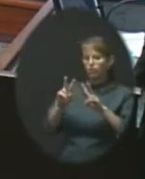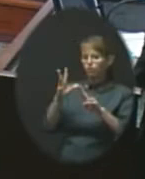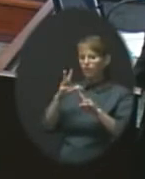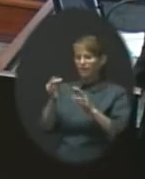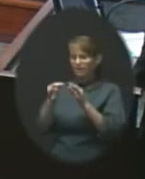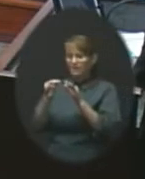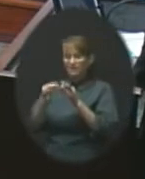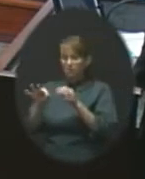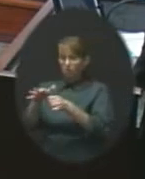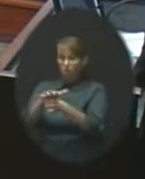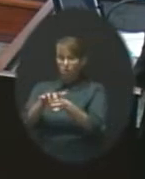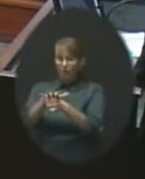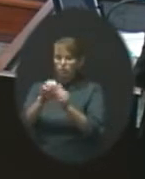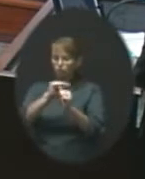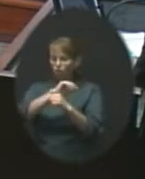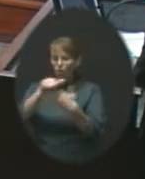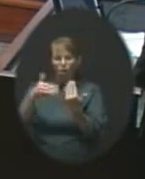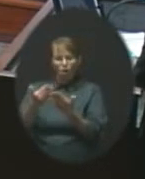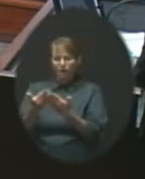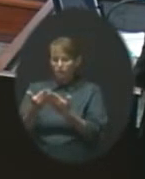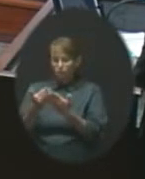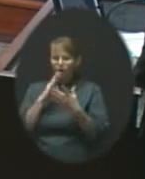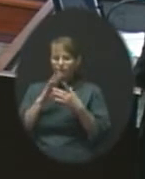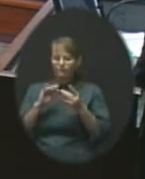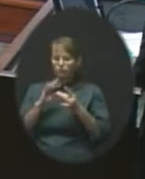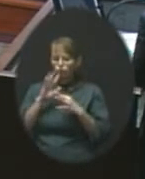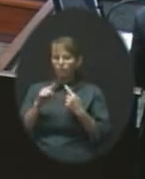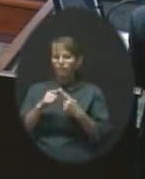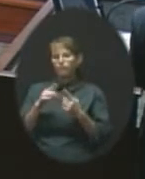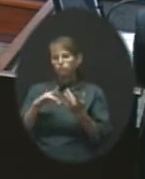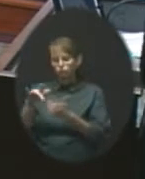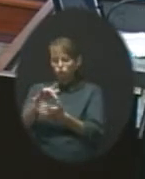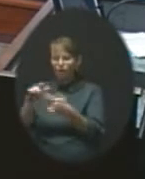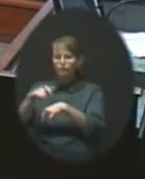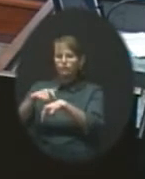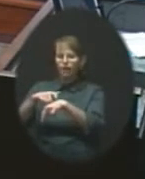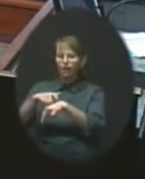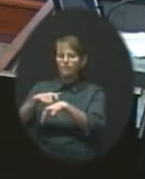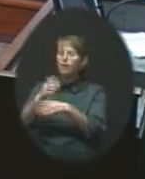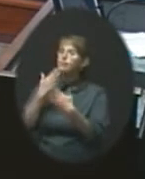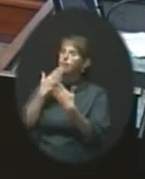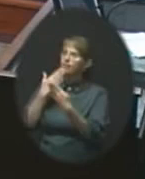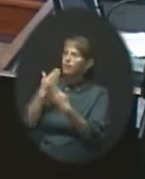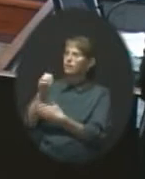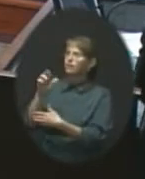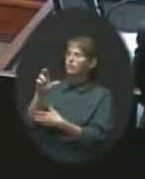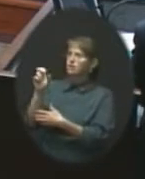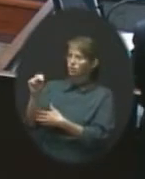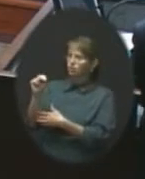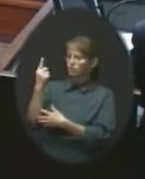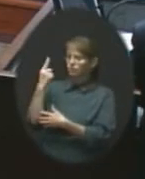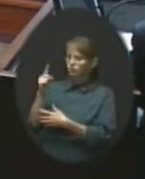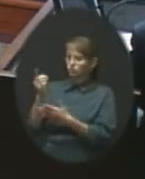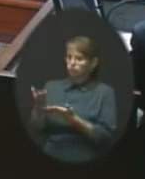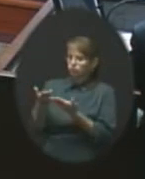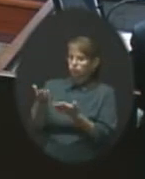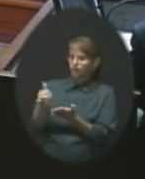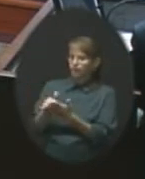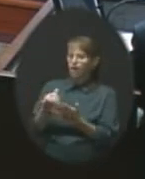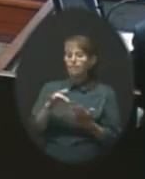obviously, talking about just travel times. I think Aaron brought that up. Travel times for our